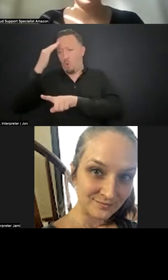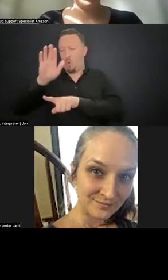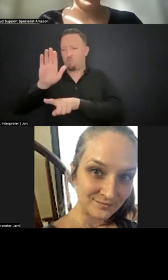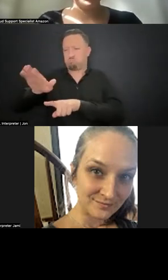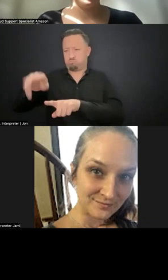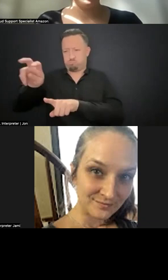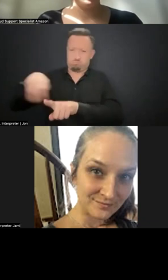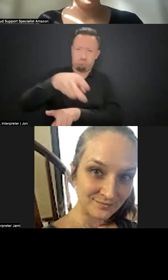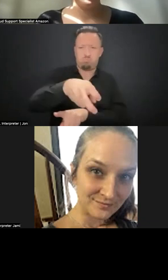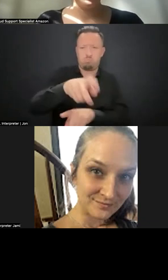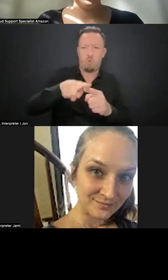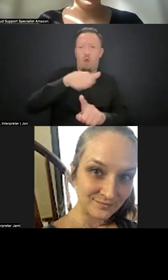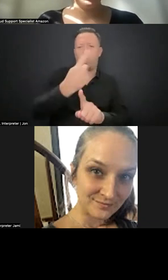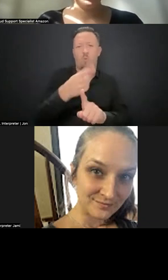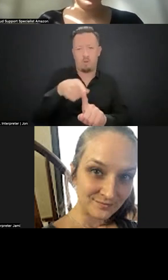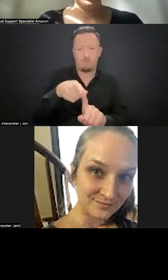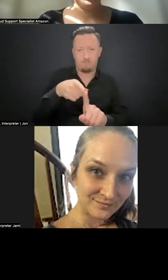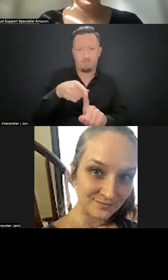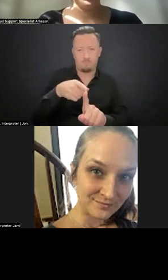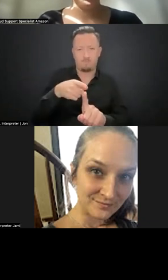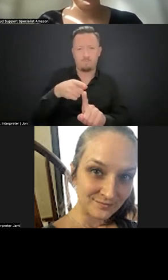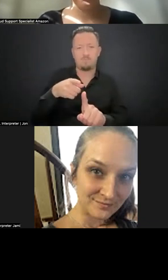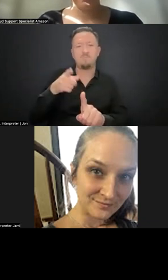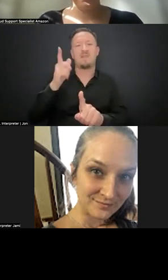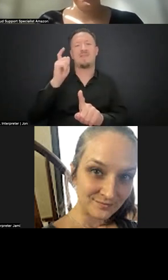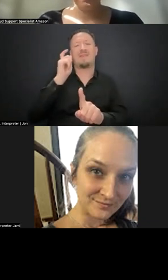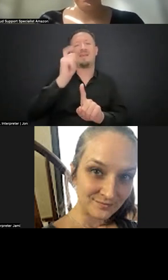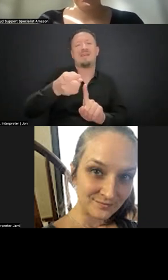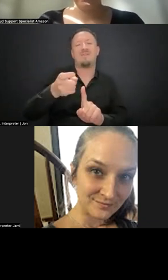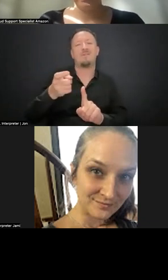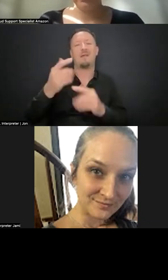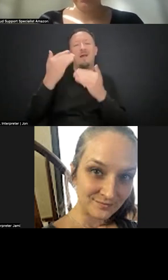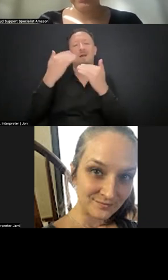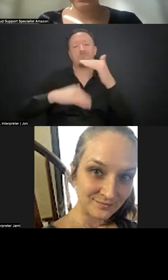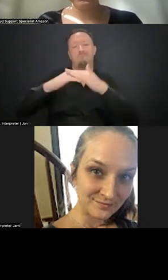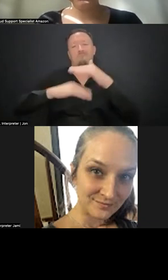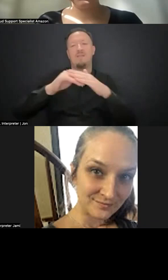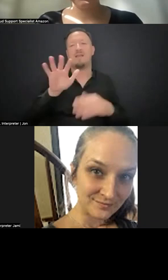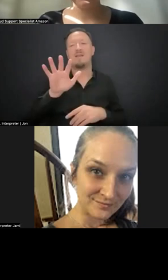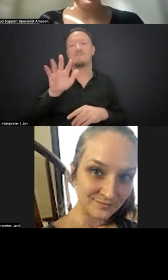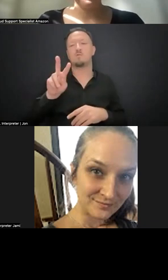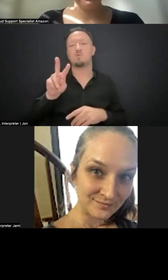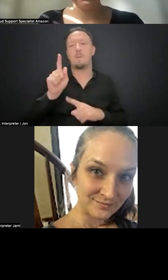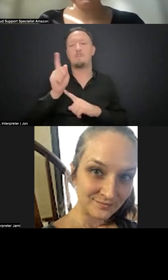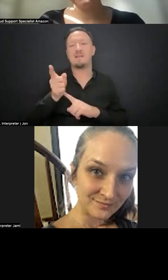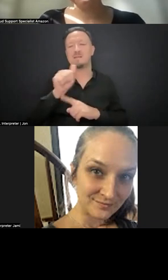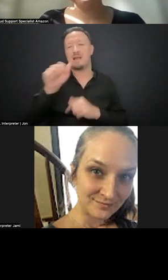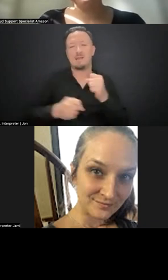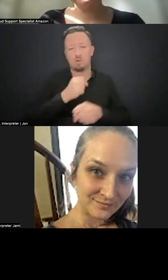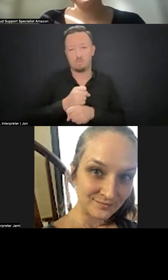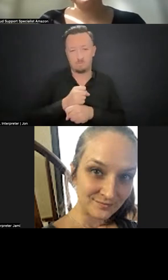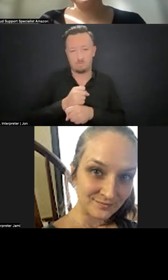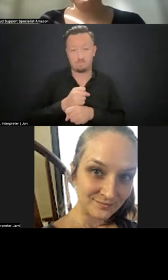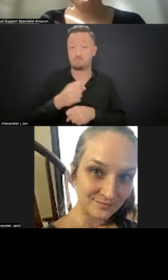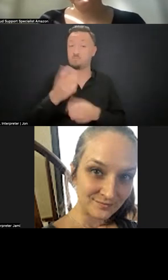52 minutes of downtime per year. And what I can do is I can put in 2